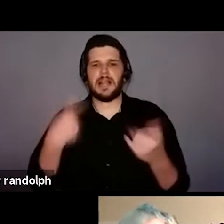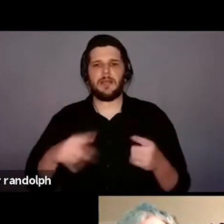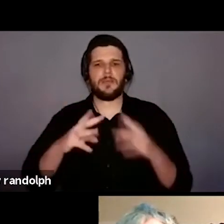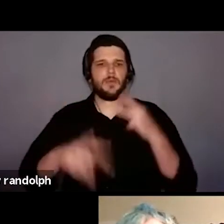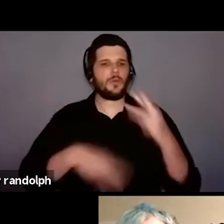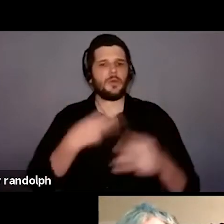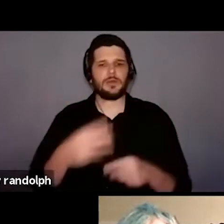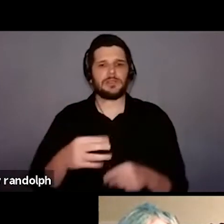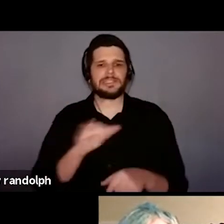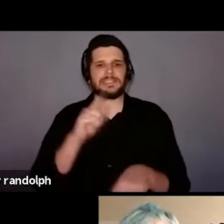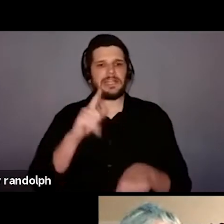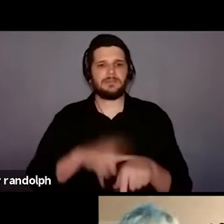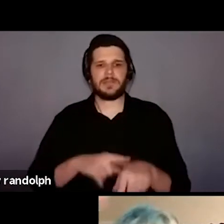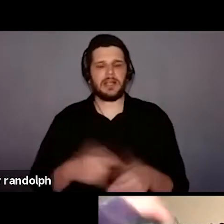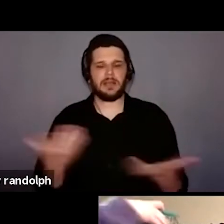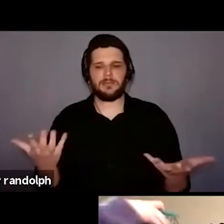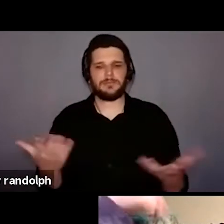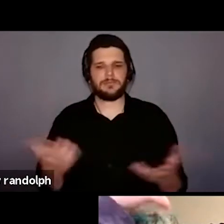once.